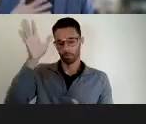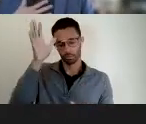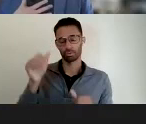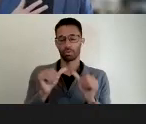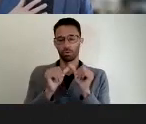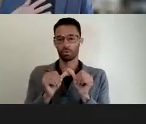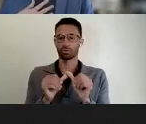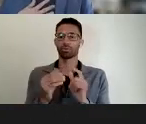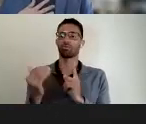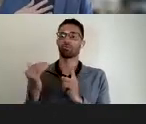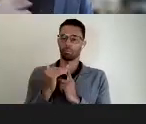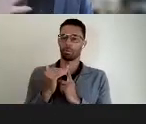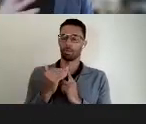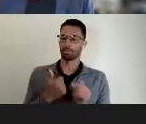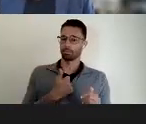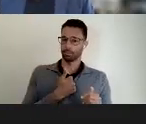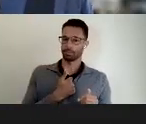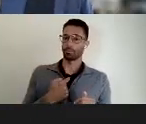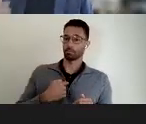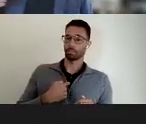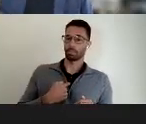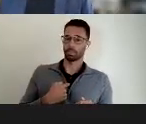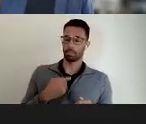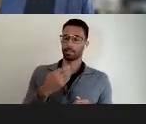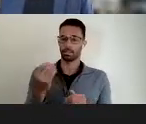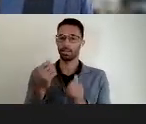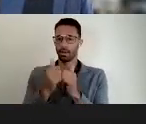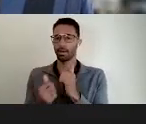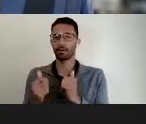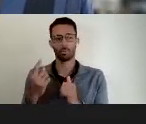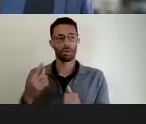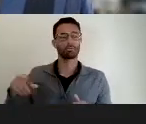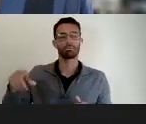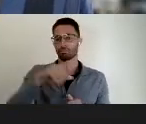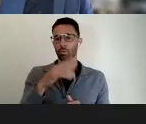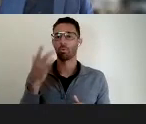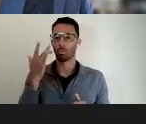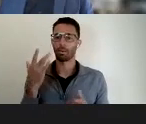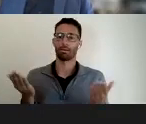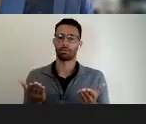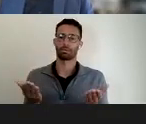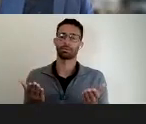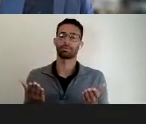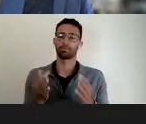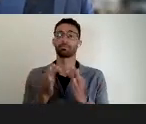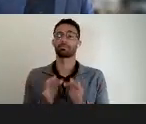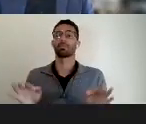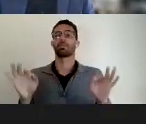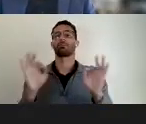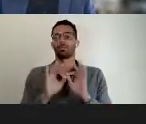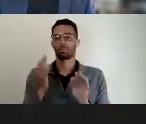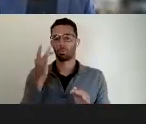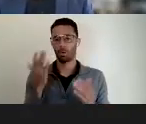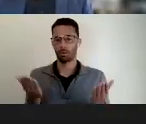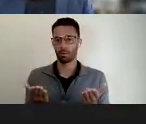remind ourselves, that's me, myself, and everyone else, of why we're here and the importance of why we're here.